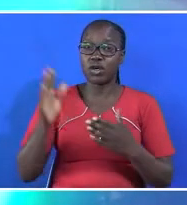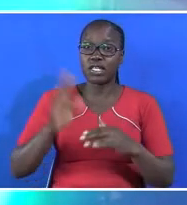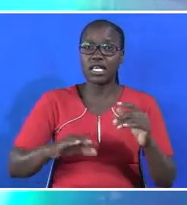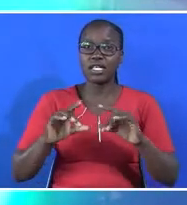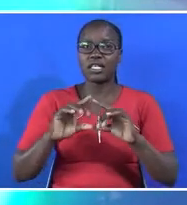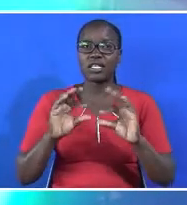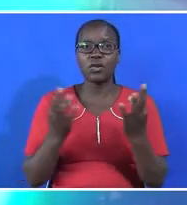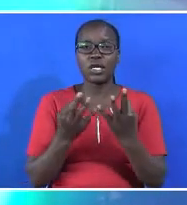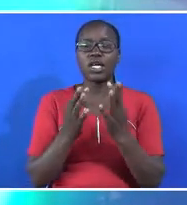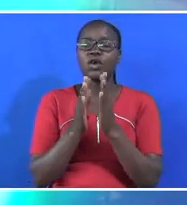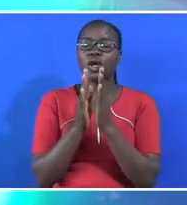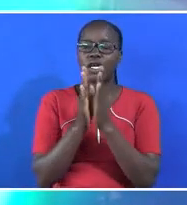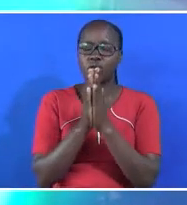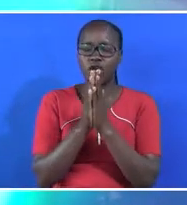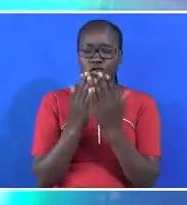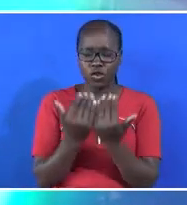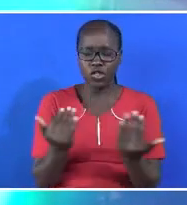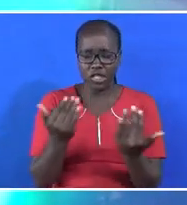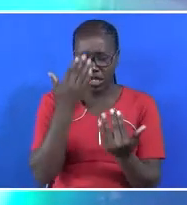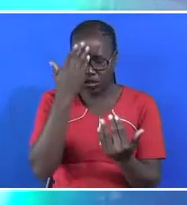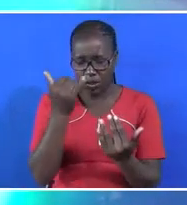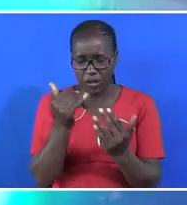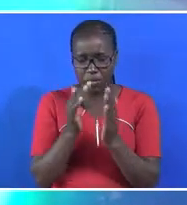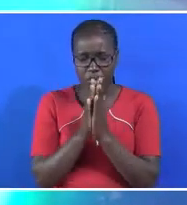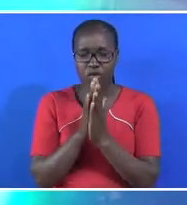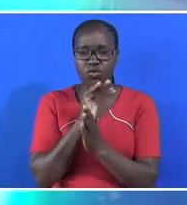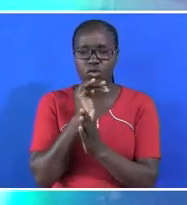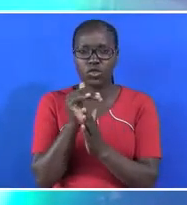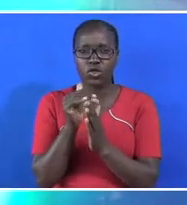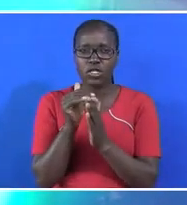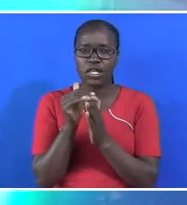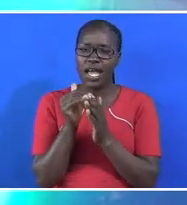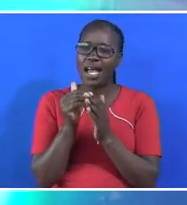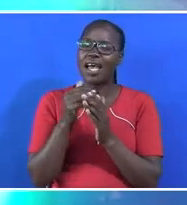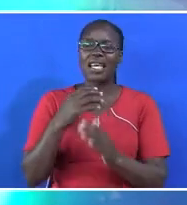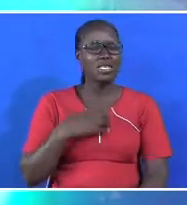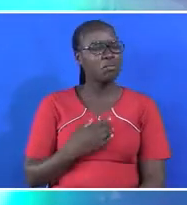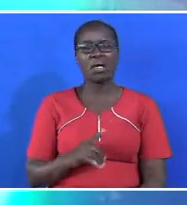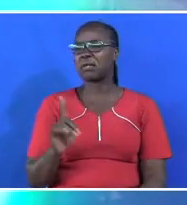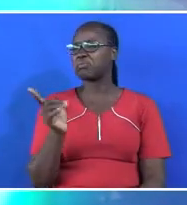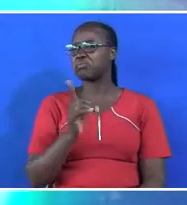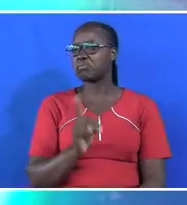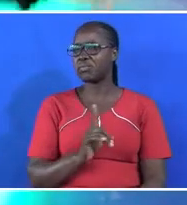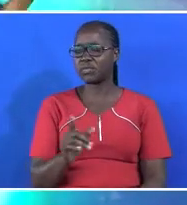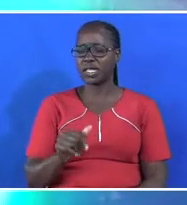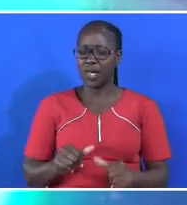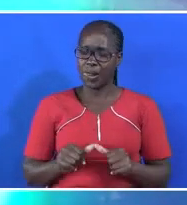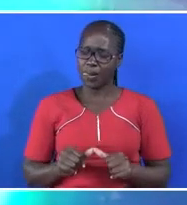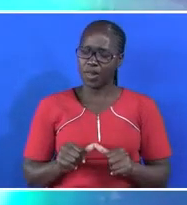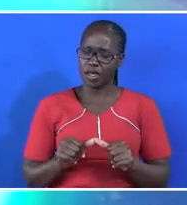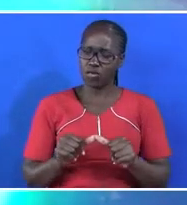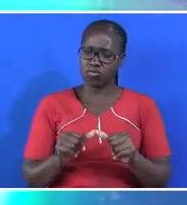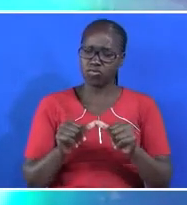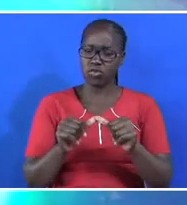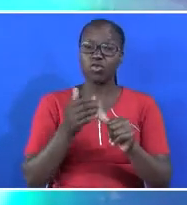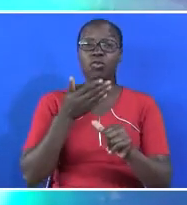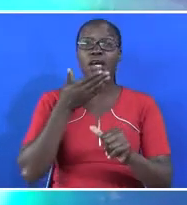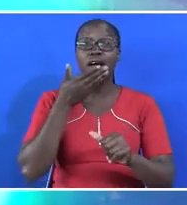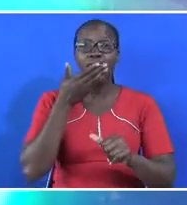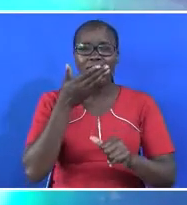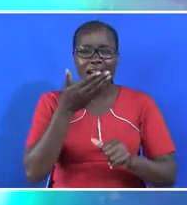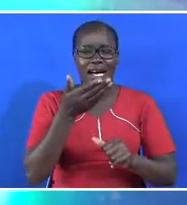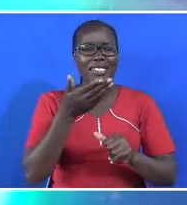Pray for your children because the prayers will not expire. The prayers will continue being answered even